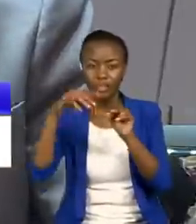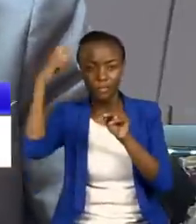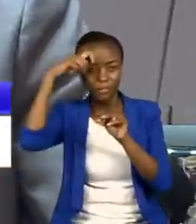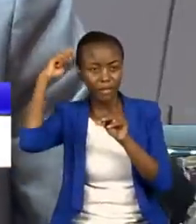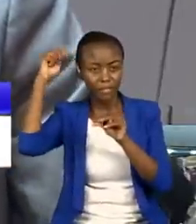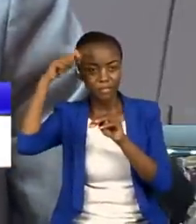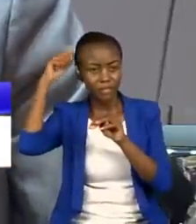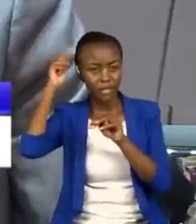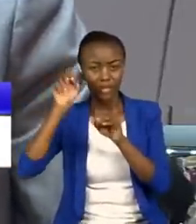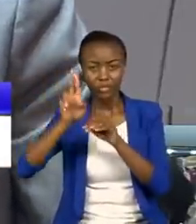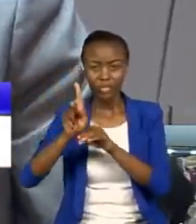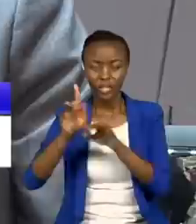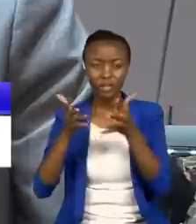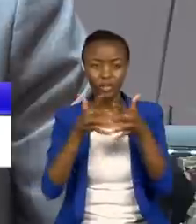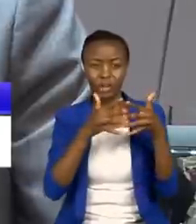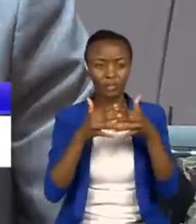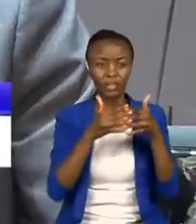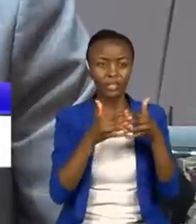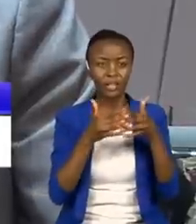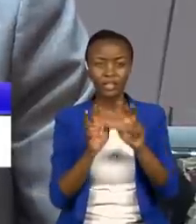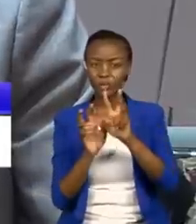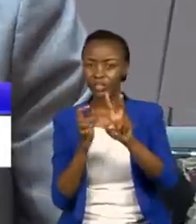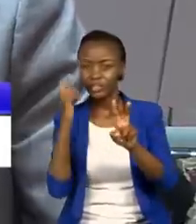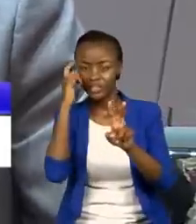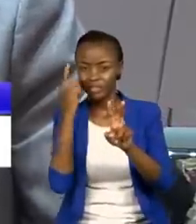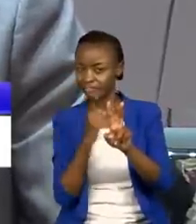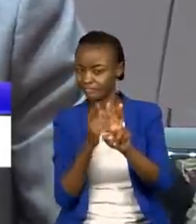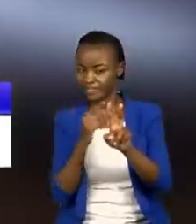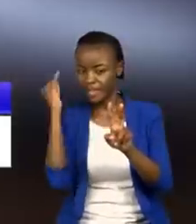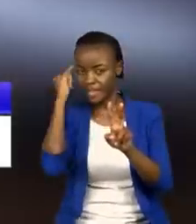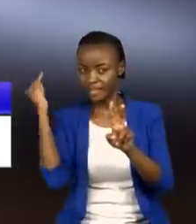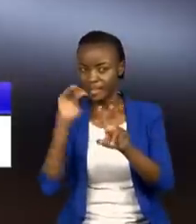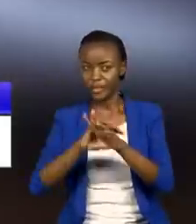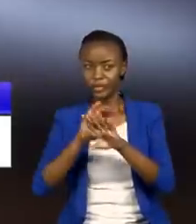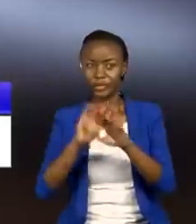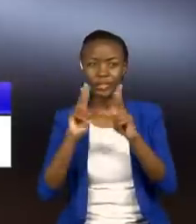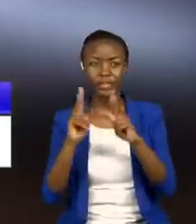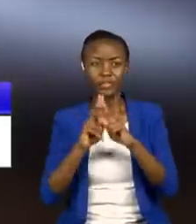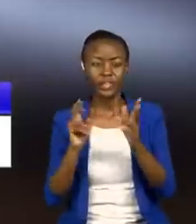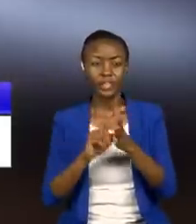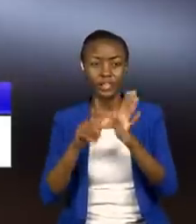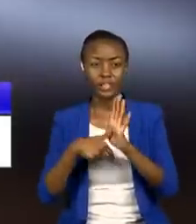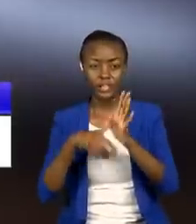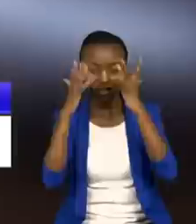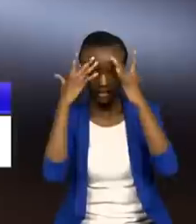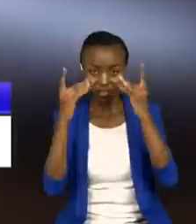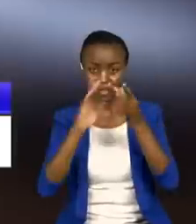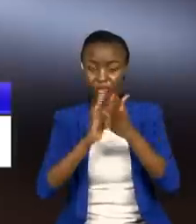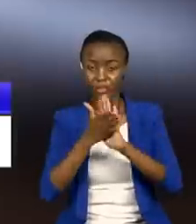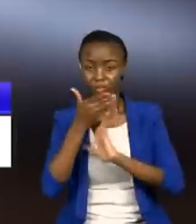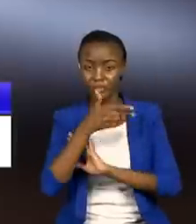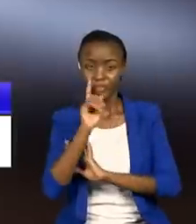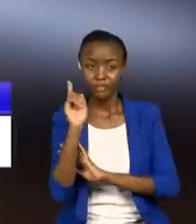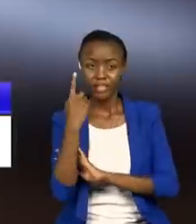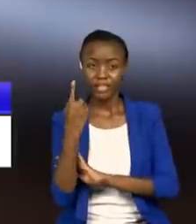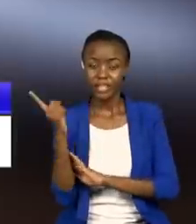all that. And we were just like, you know what, this is such a great idea. Why don't we just be the first? Barkat spends around